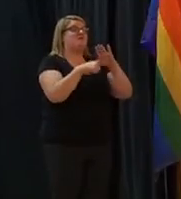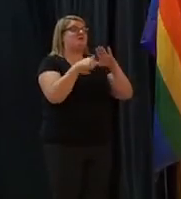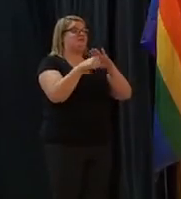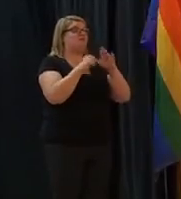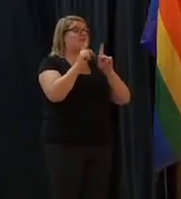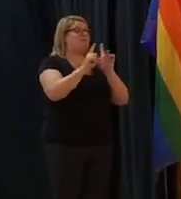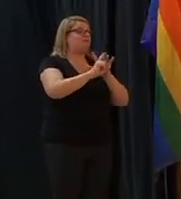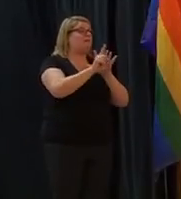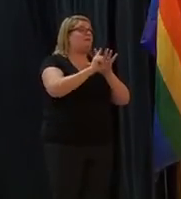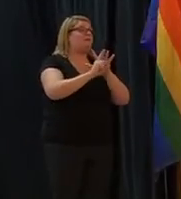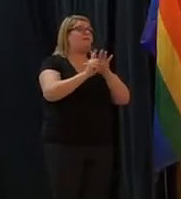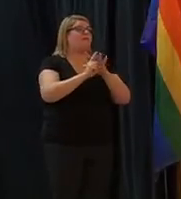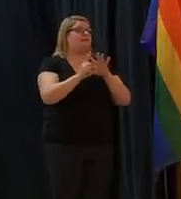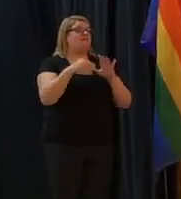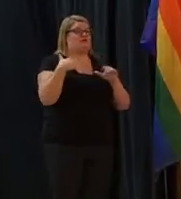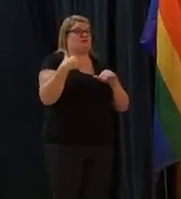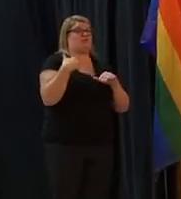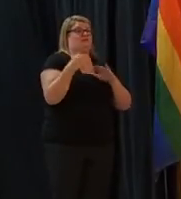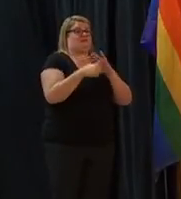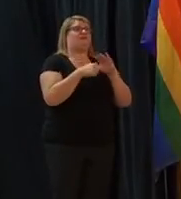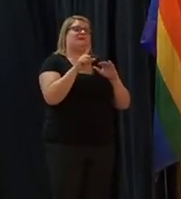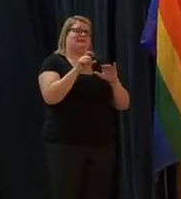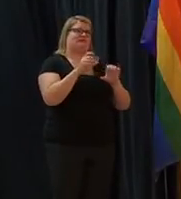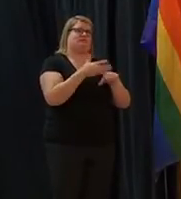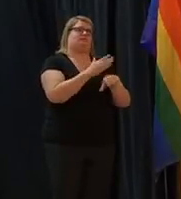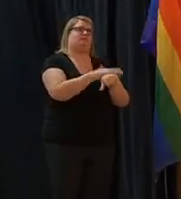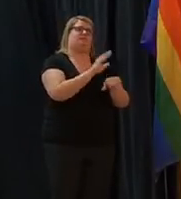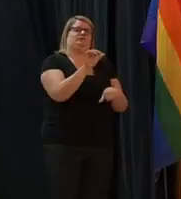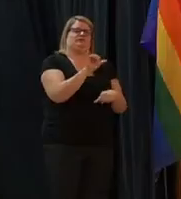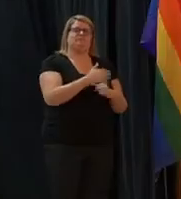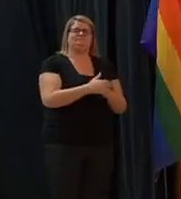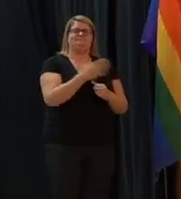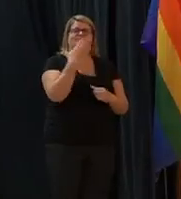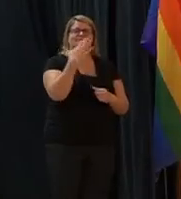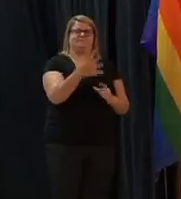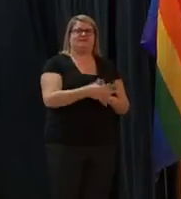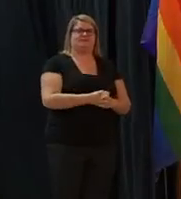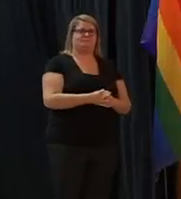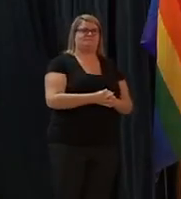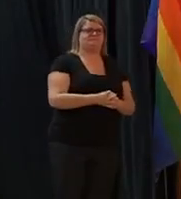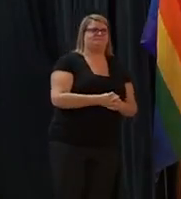that's what we can improve and we can take it from you. Thank you.